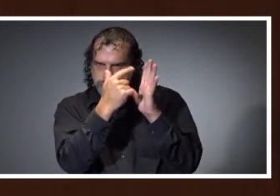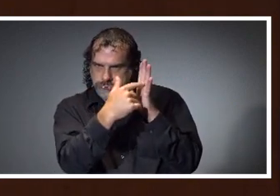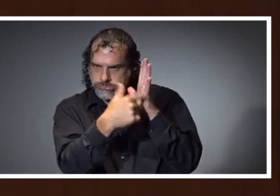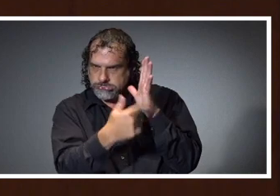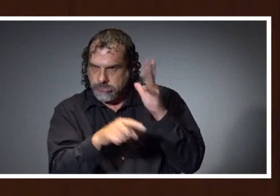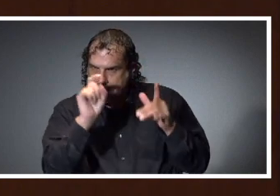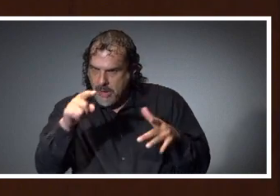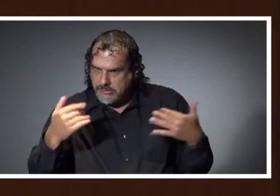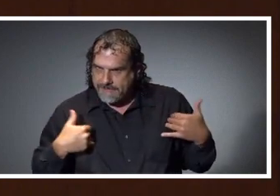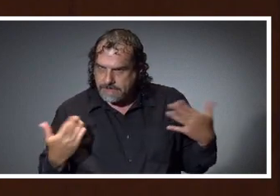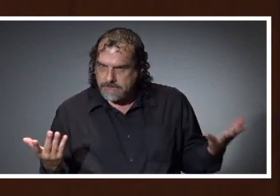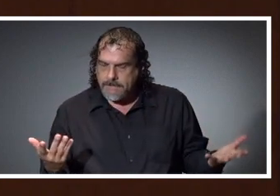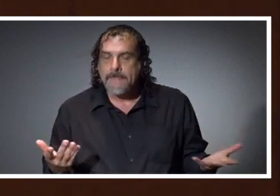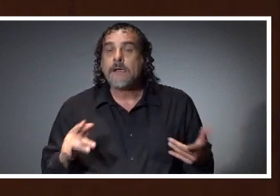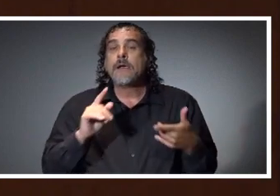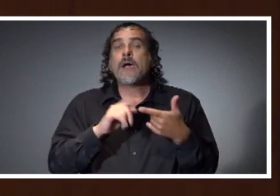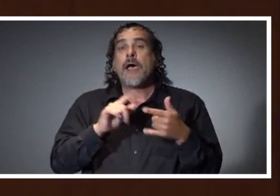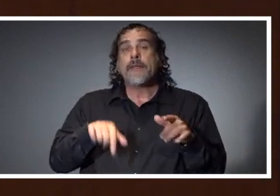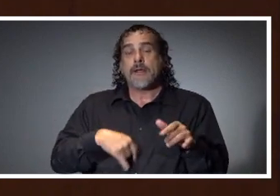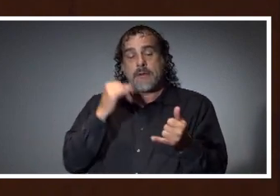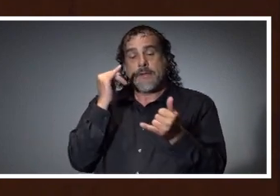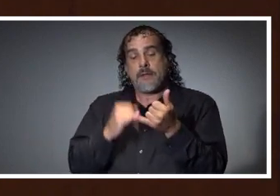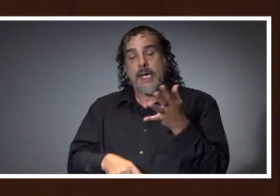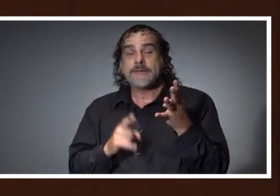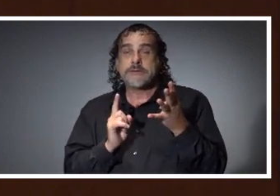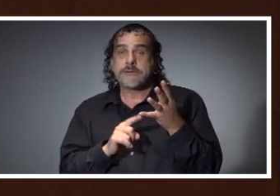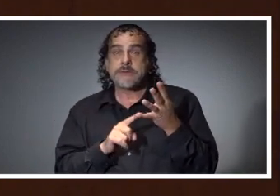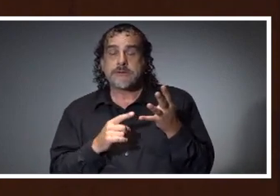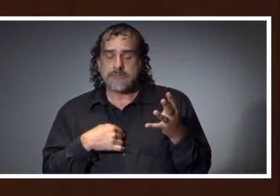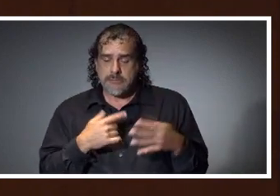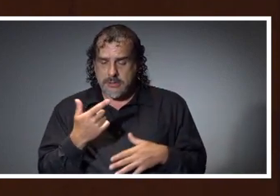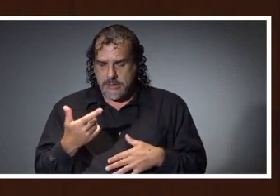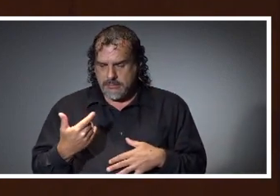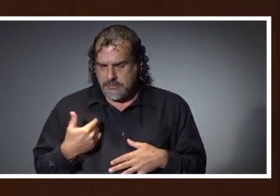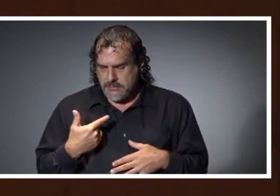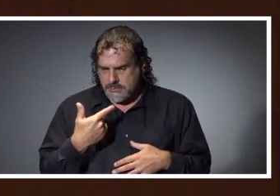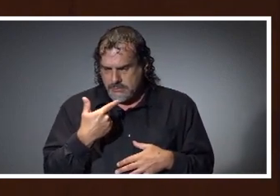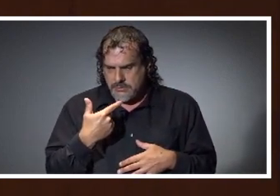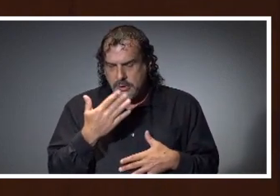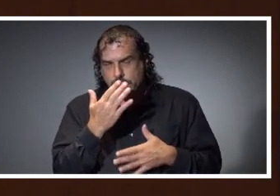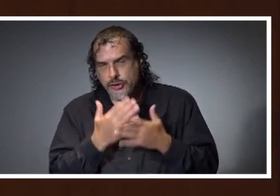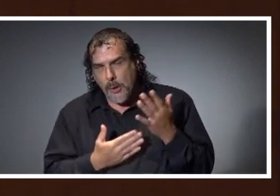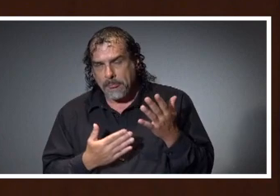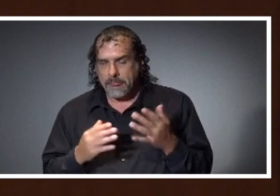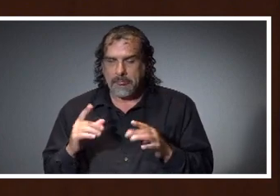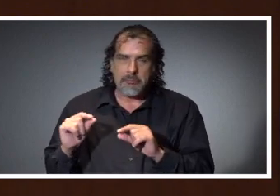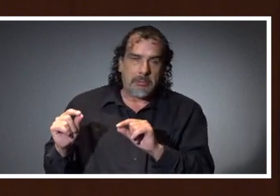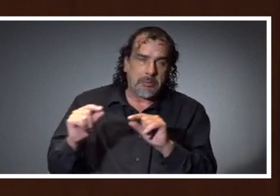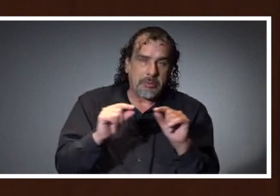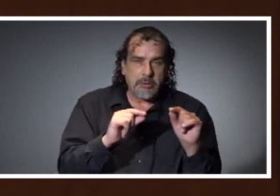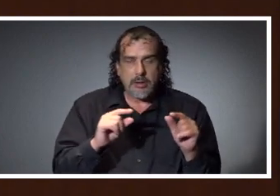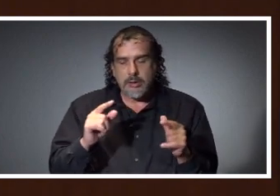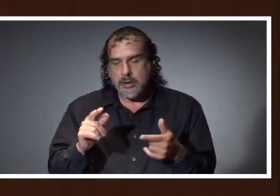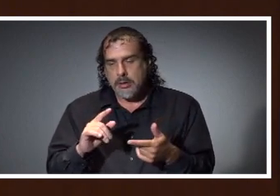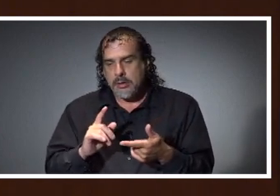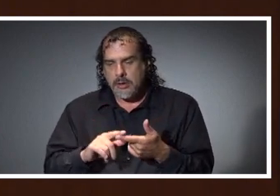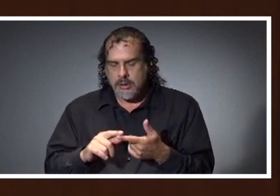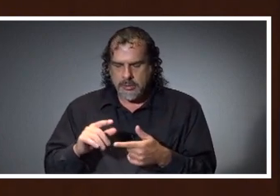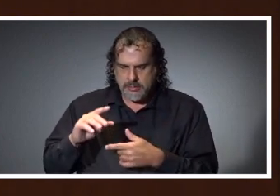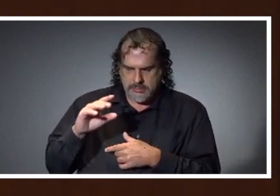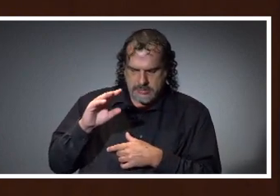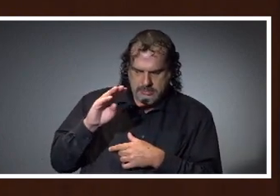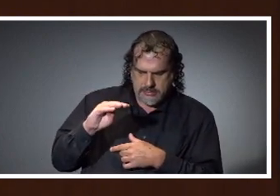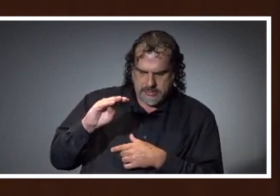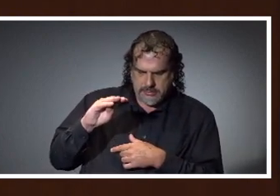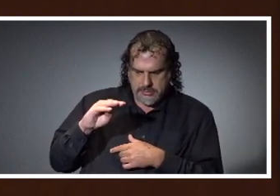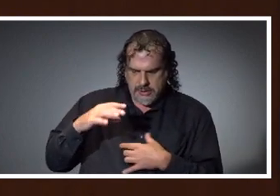following. And the last thing I just want to mention real quickly, there has been some conversation about myocarditis or an